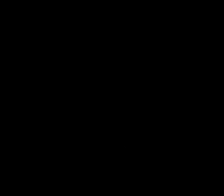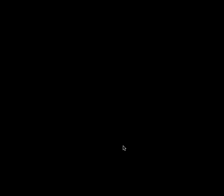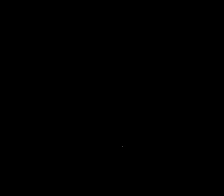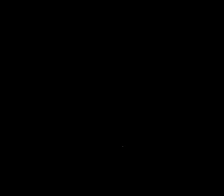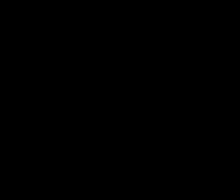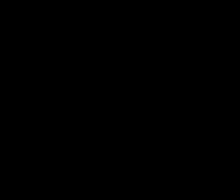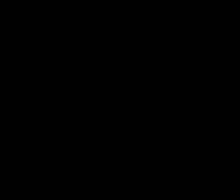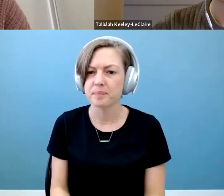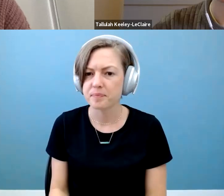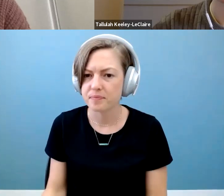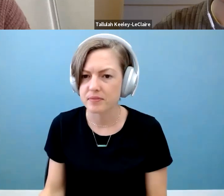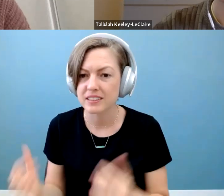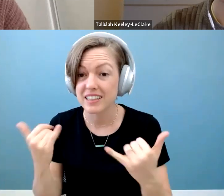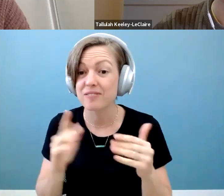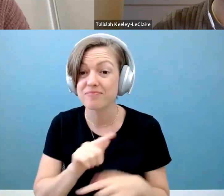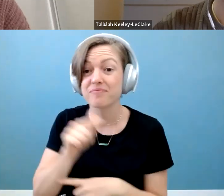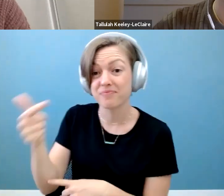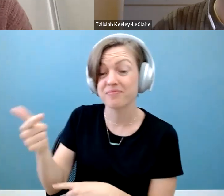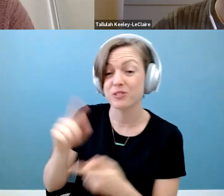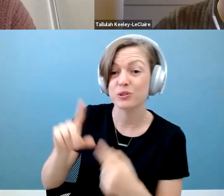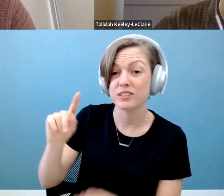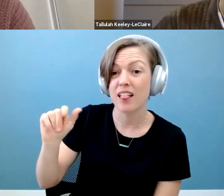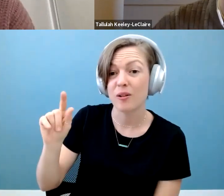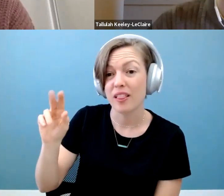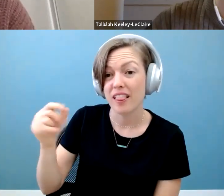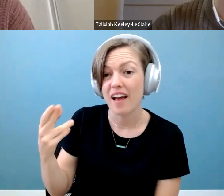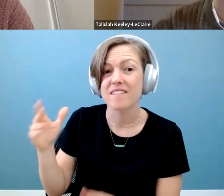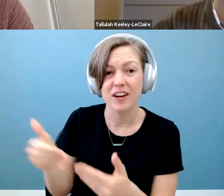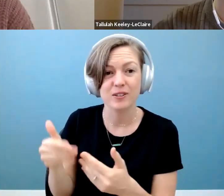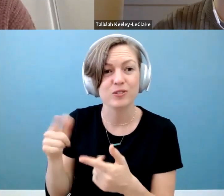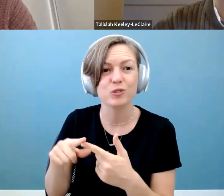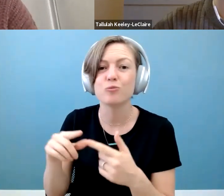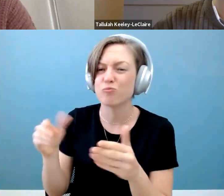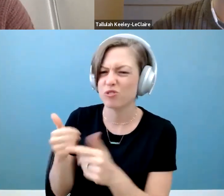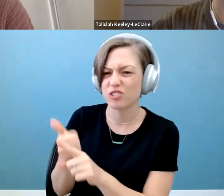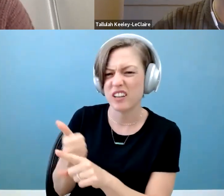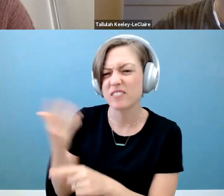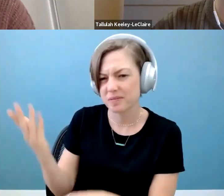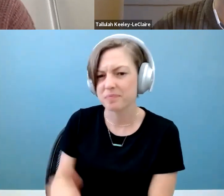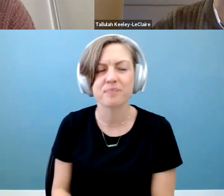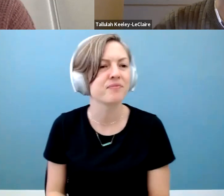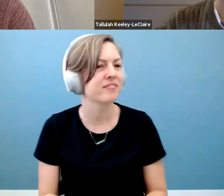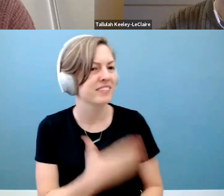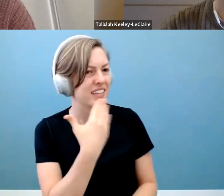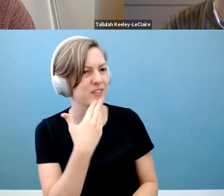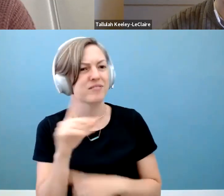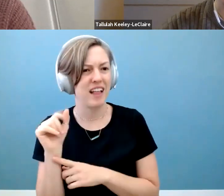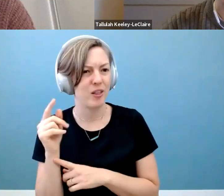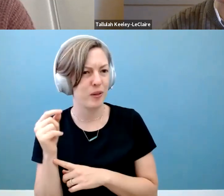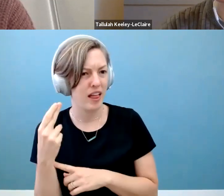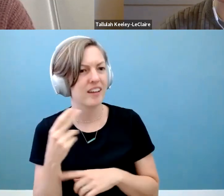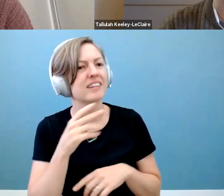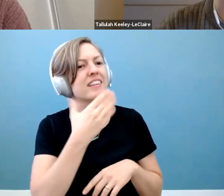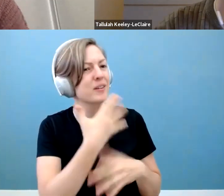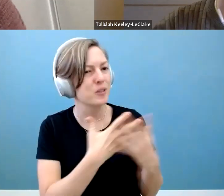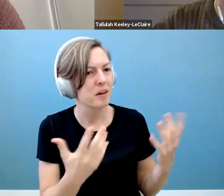event. So I'll go ahead and pass it to you, Tallulah, and invite you to further introduce yourself as well. Thank you so much, Riley. Yeah,